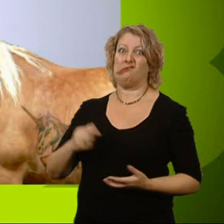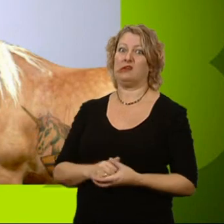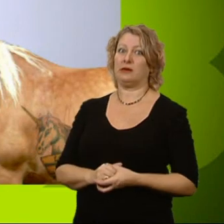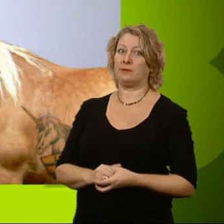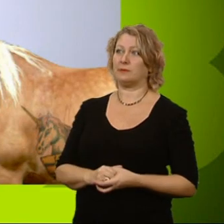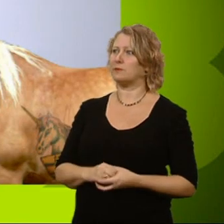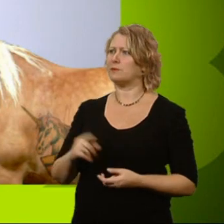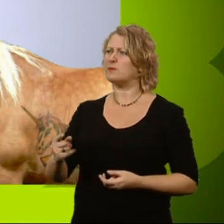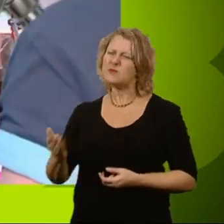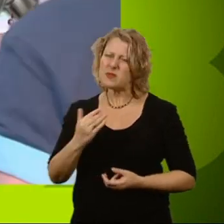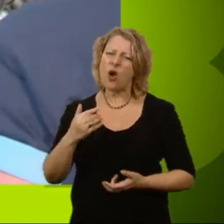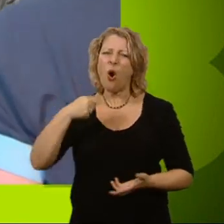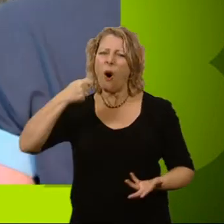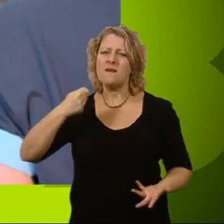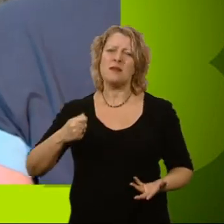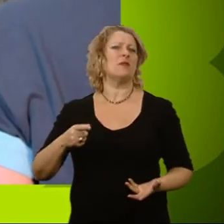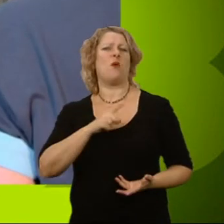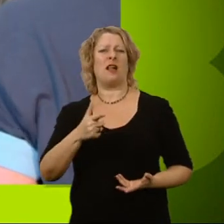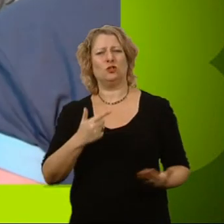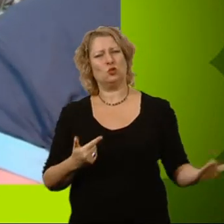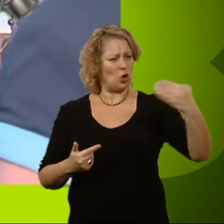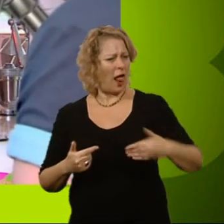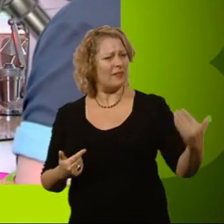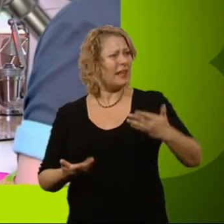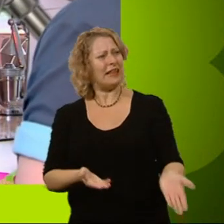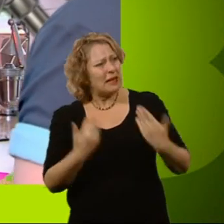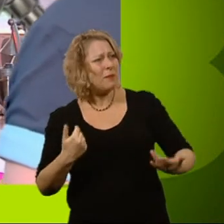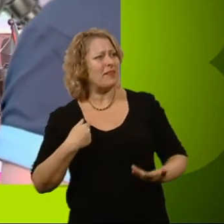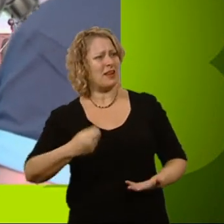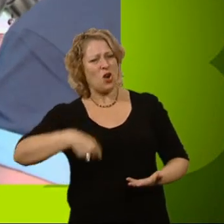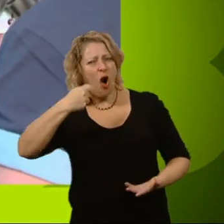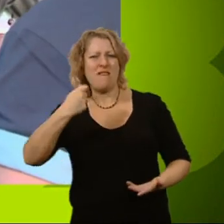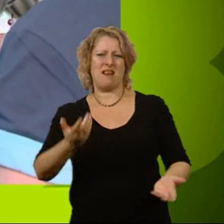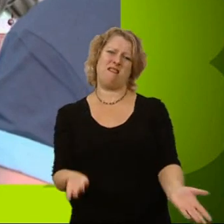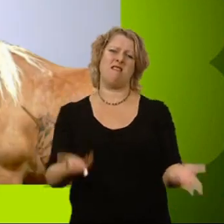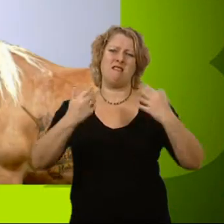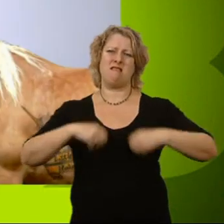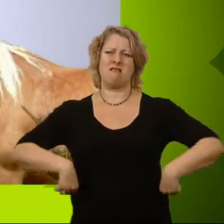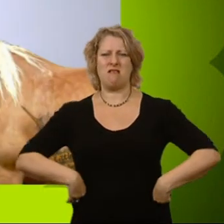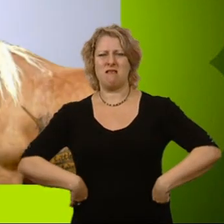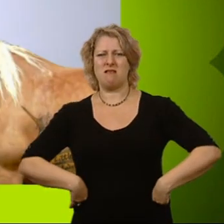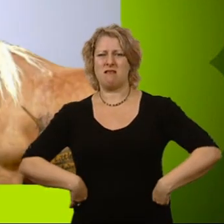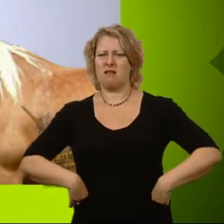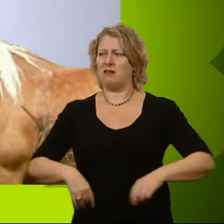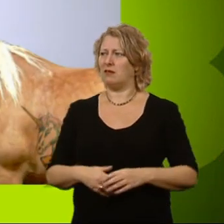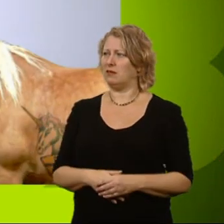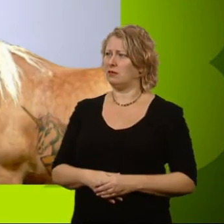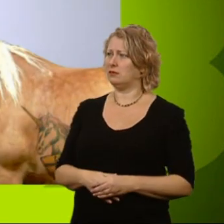the cornflakes! Why won't that dolphin pass me the flipping cornflakes?